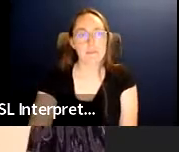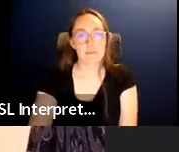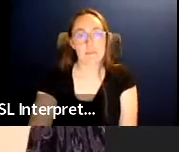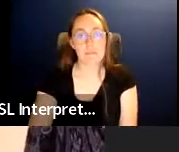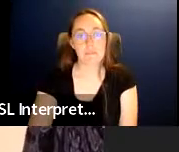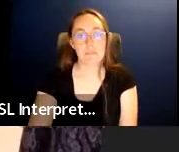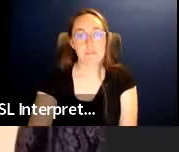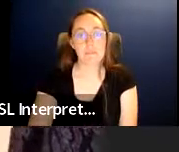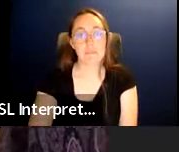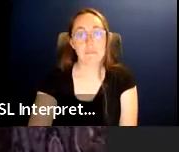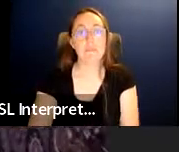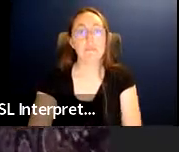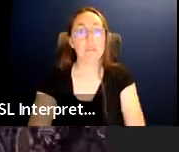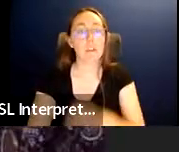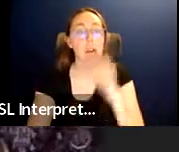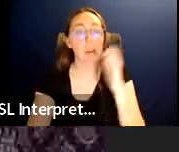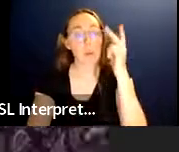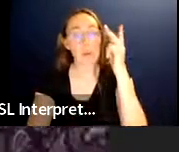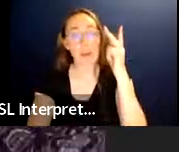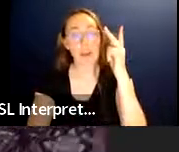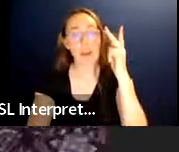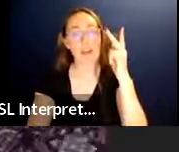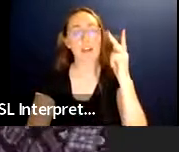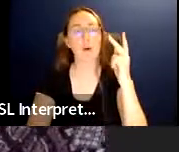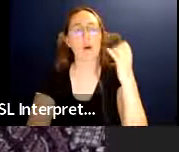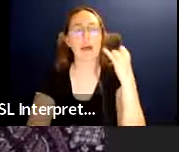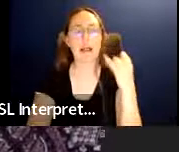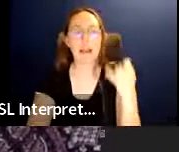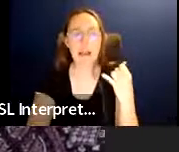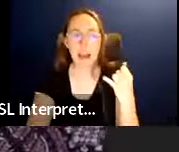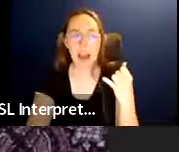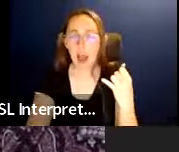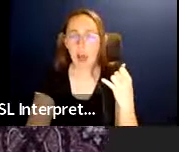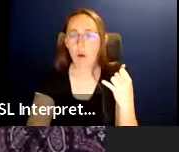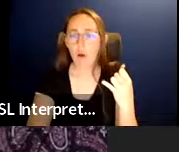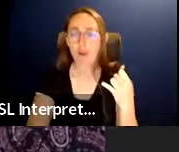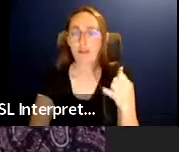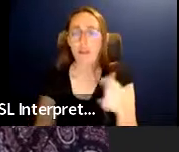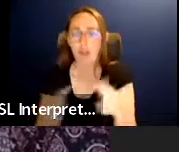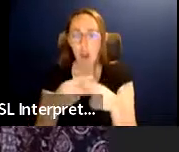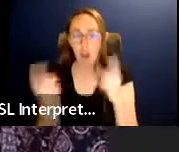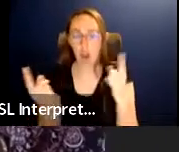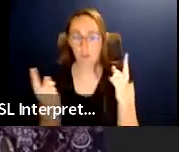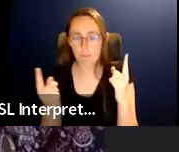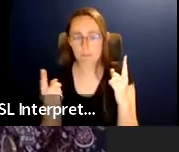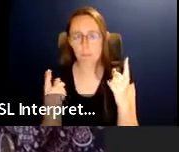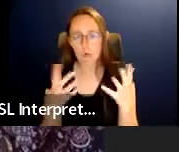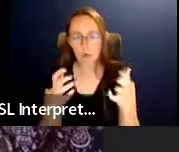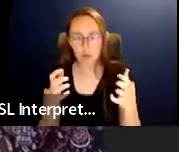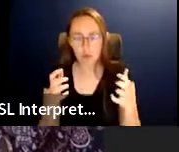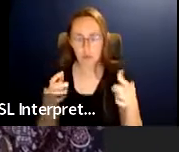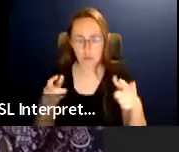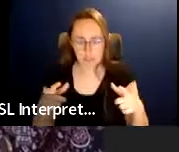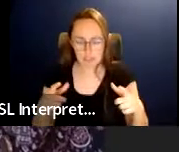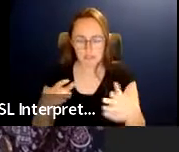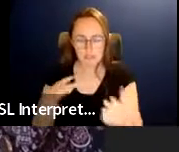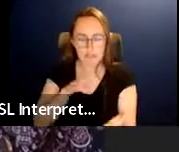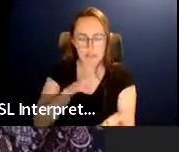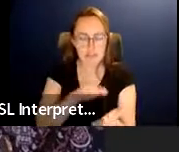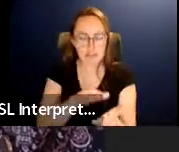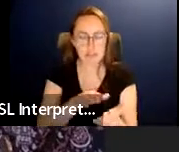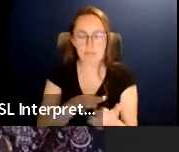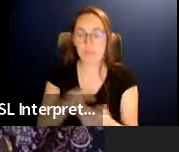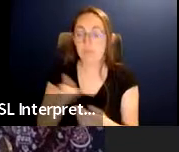Okay. Opposite end of the Velcro is what we're going to do to line this up. So see what I'm doing with my 2-inch. Okay, that